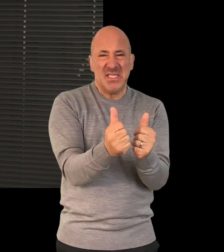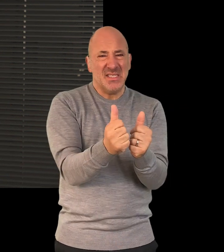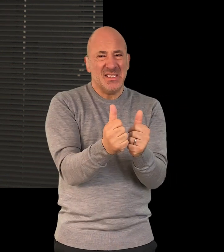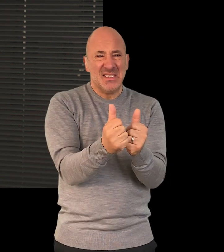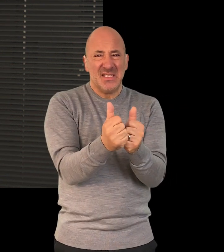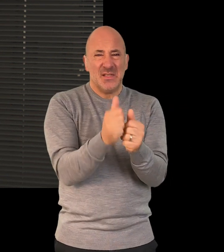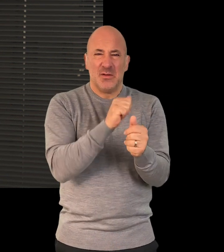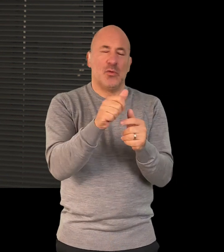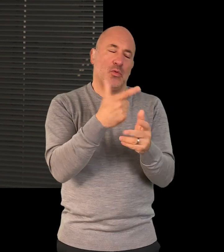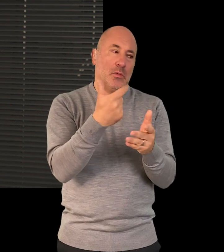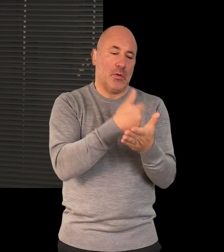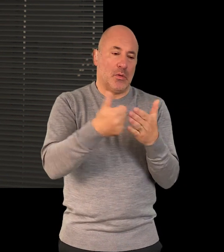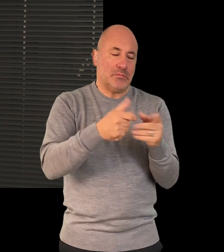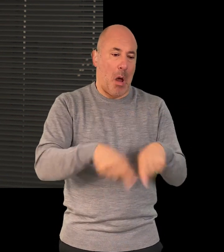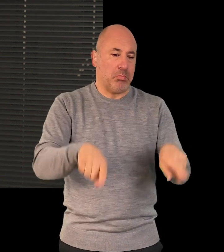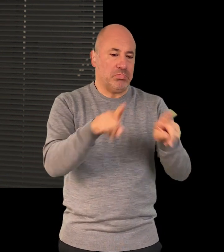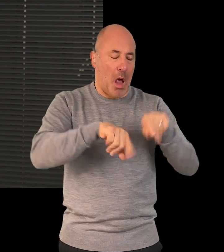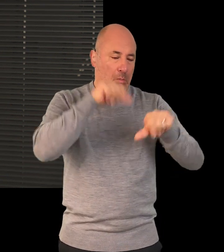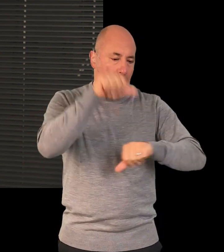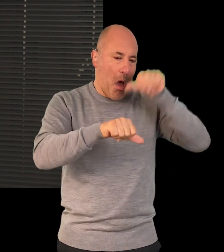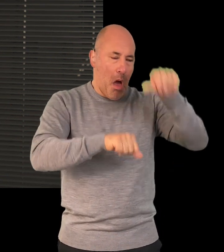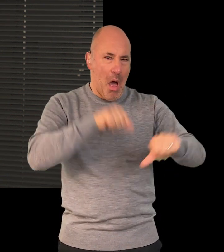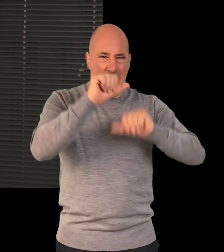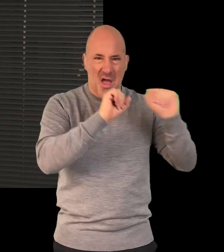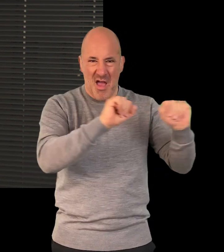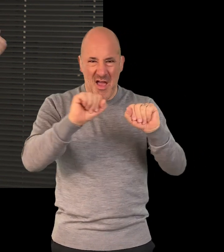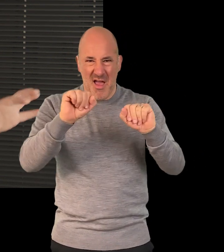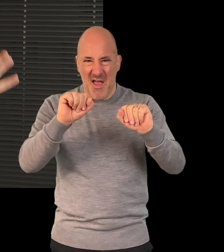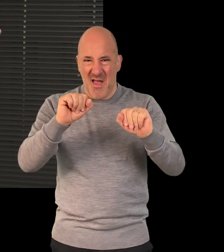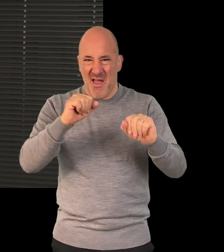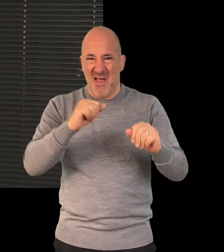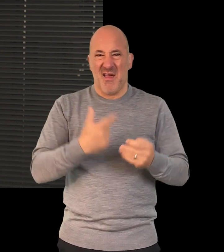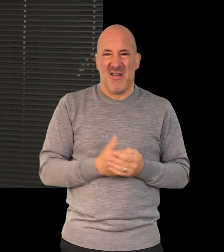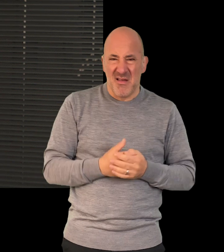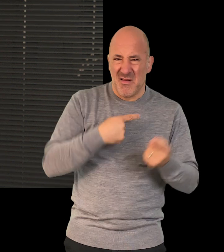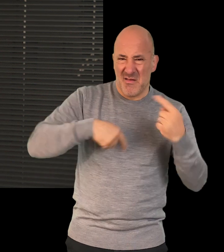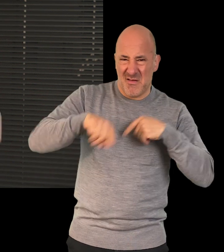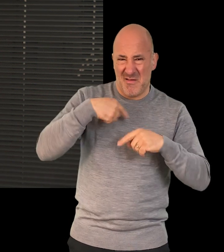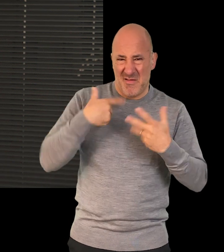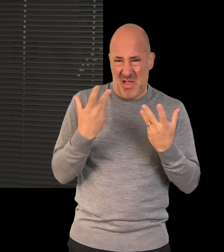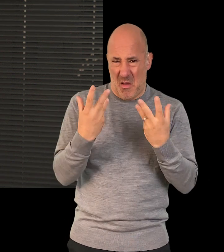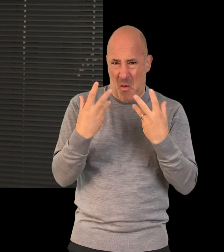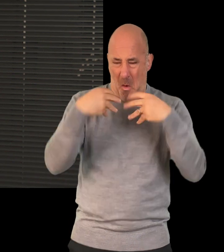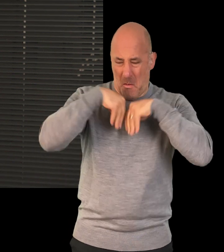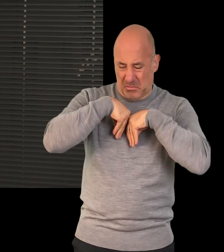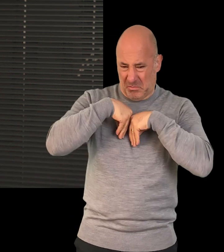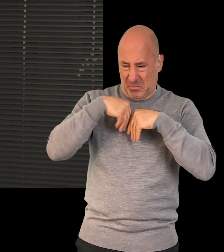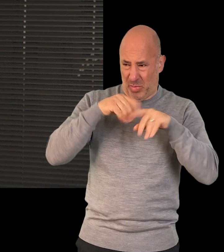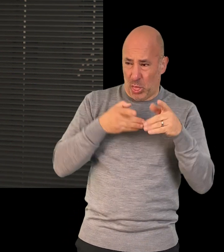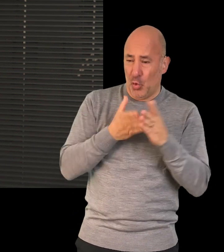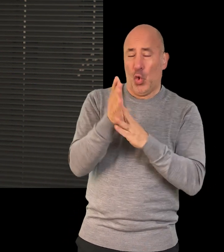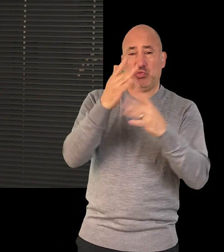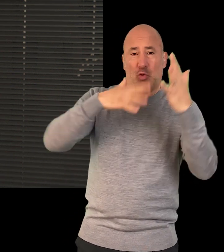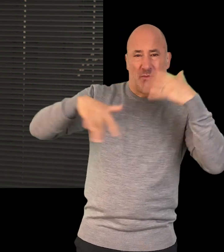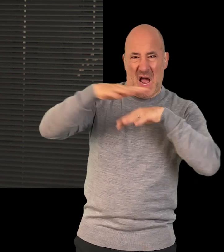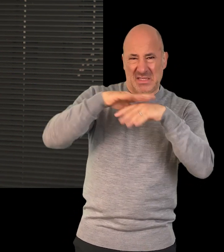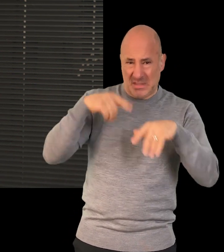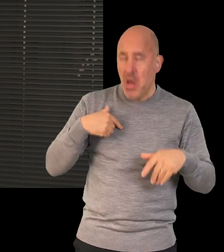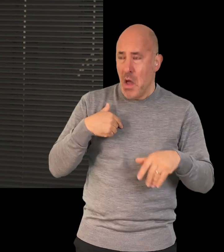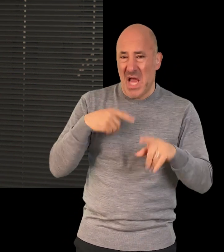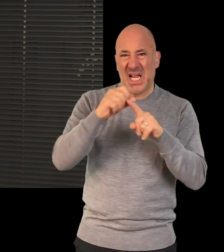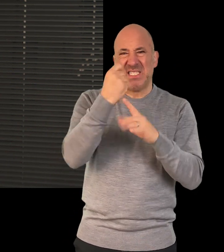and tend to follow quite predictable patterns. We've all sort of socialised and conditioned to